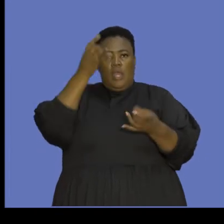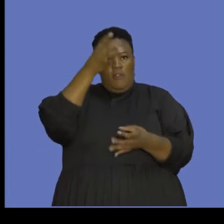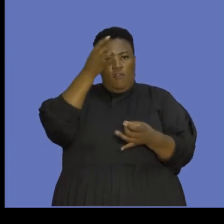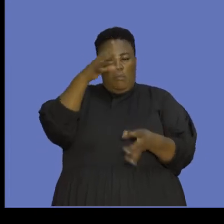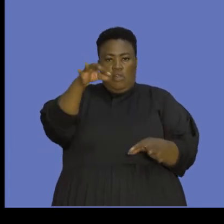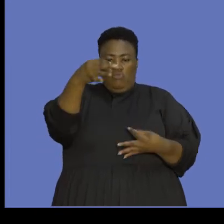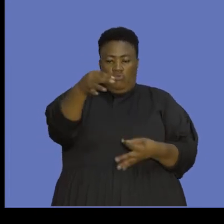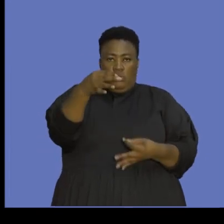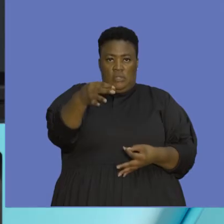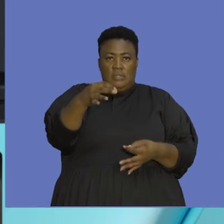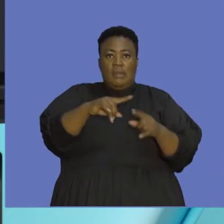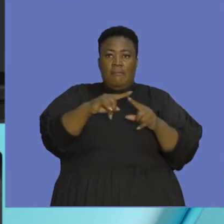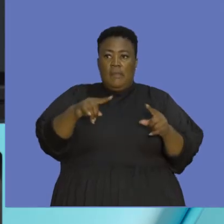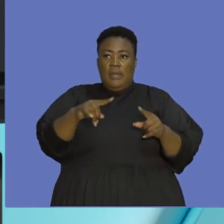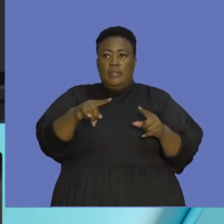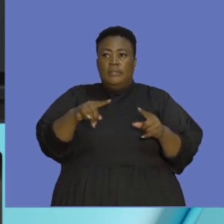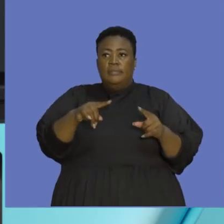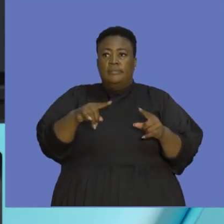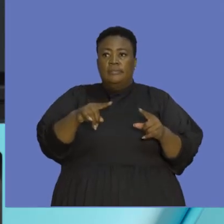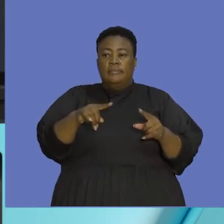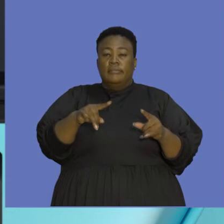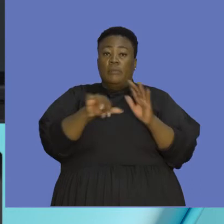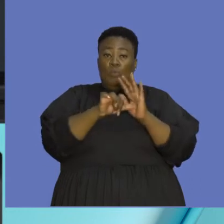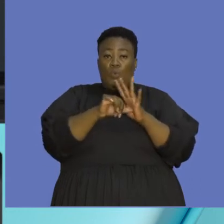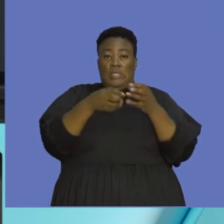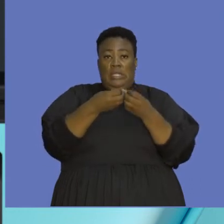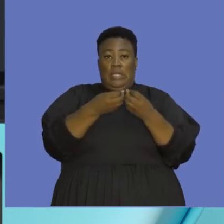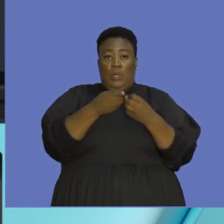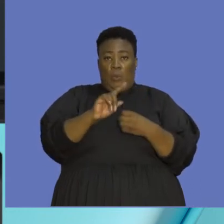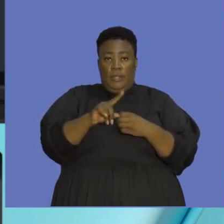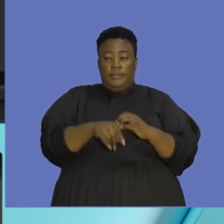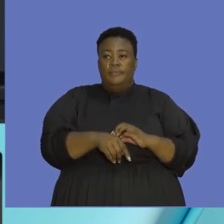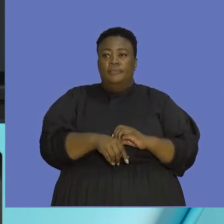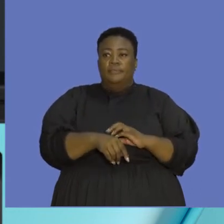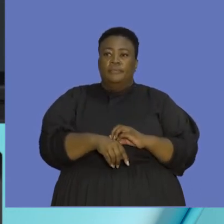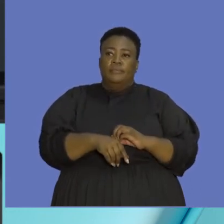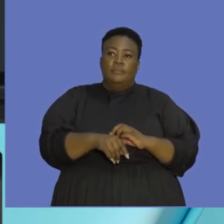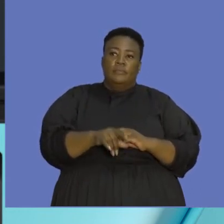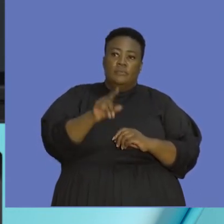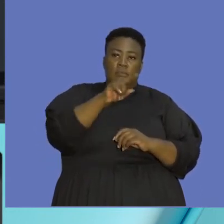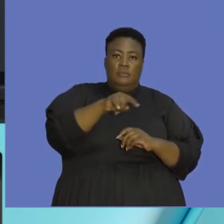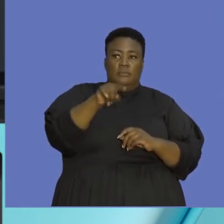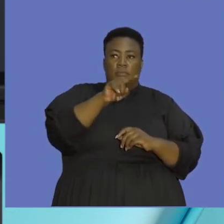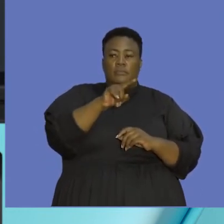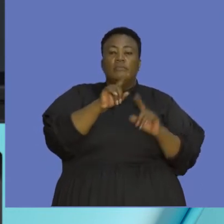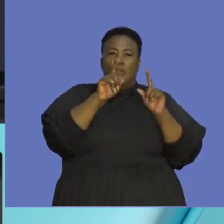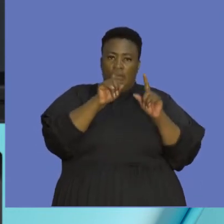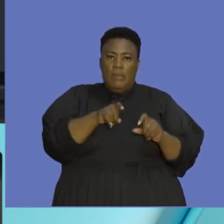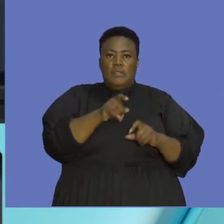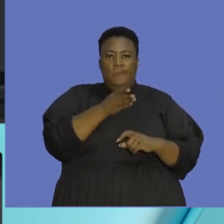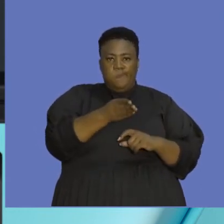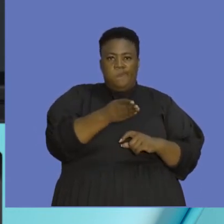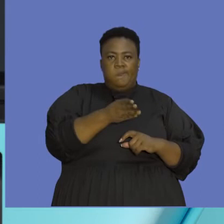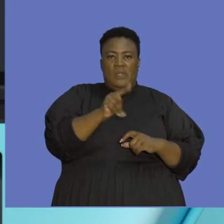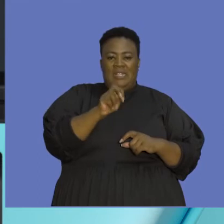sheet. But there's a big NB here, big important thing. This must be there.